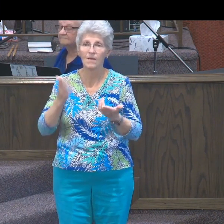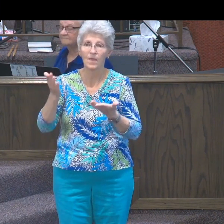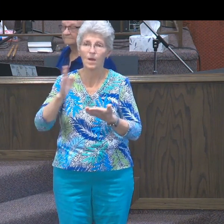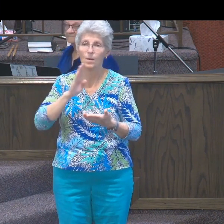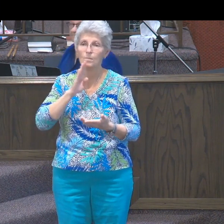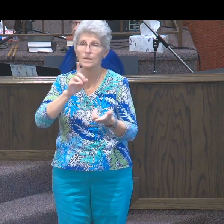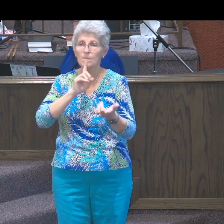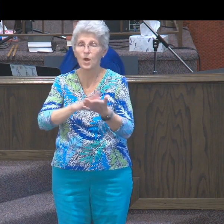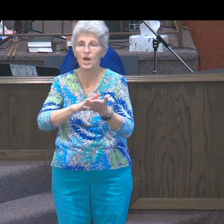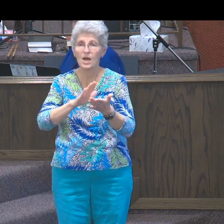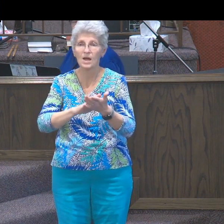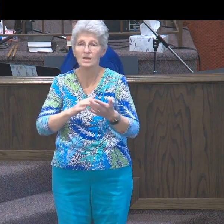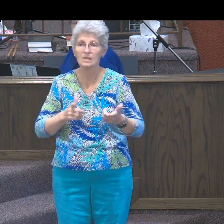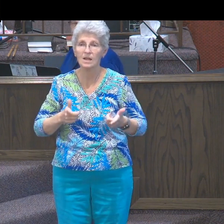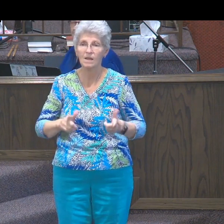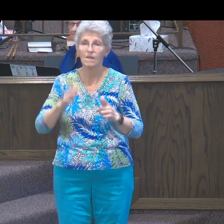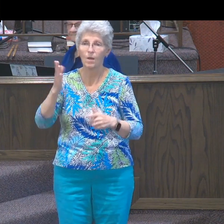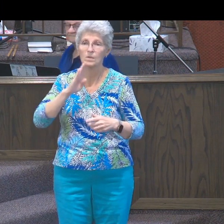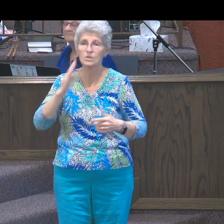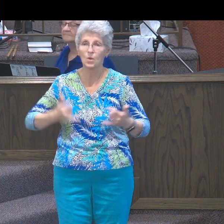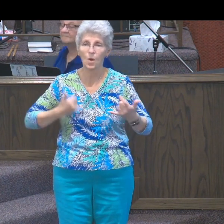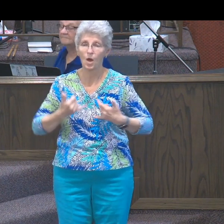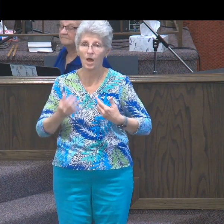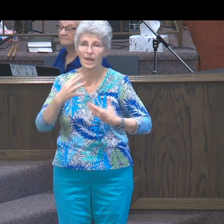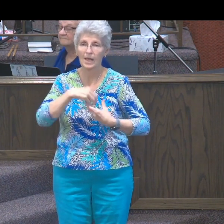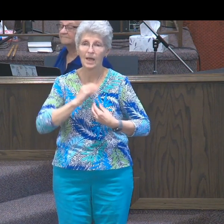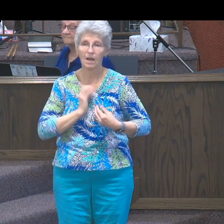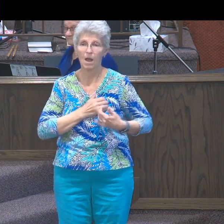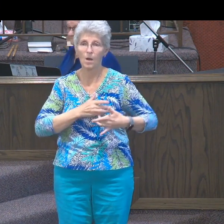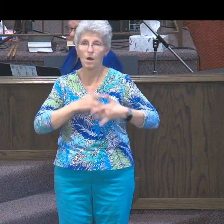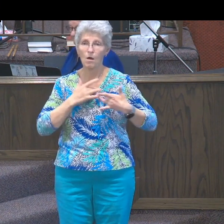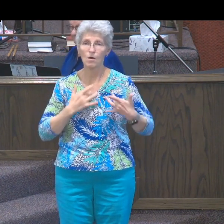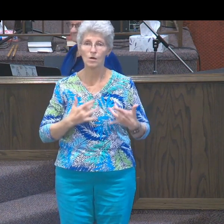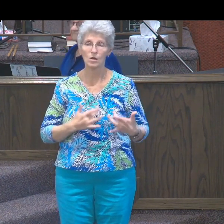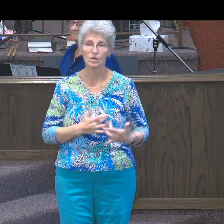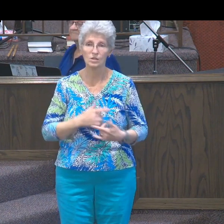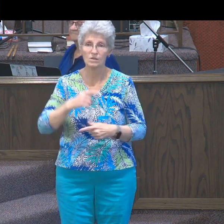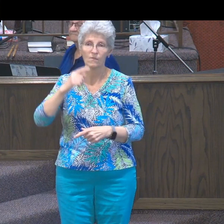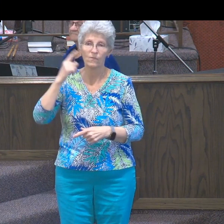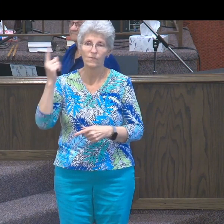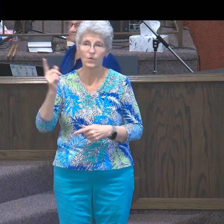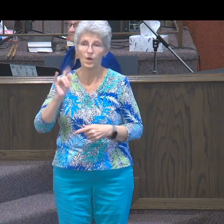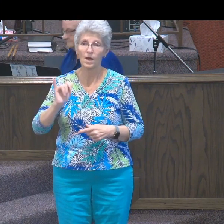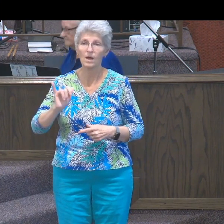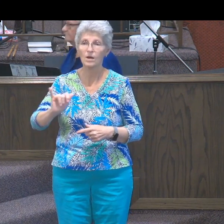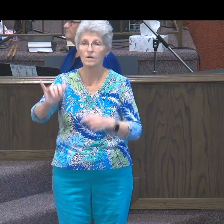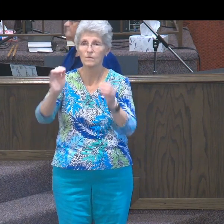Let there be praise, let there be joy in our hearts.